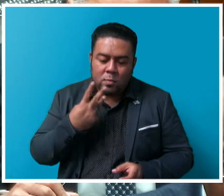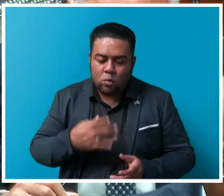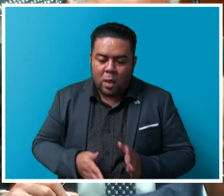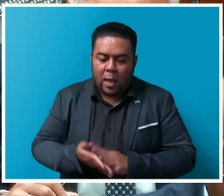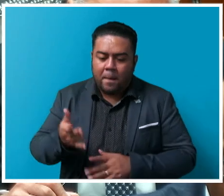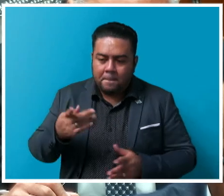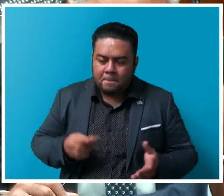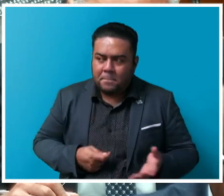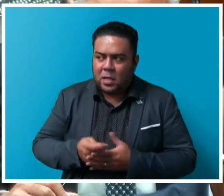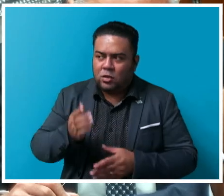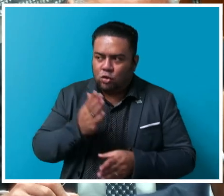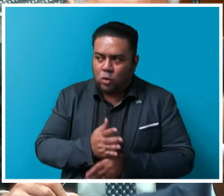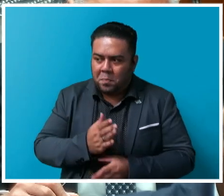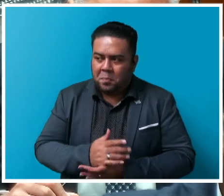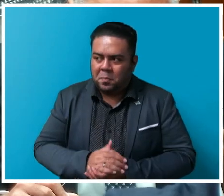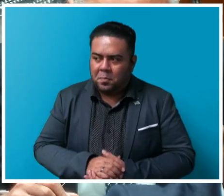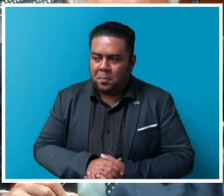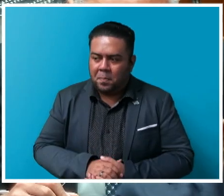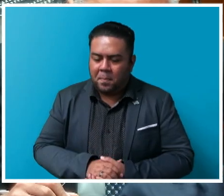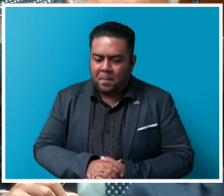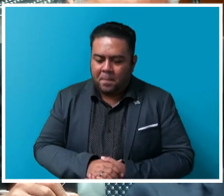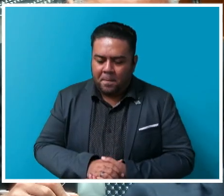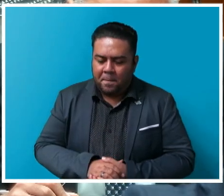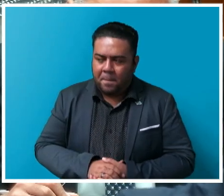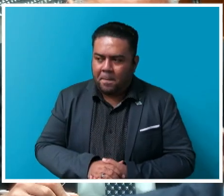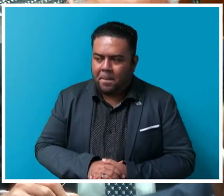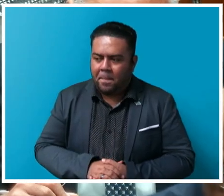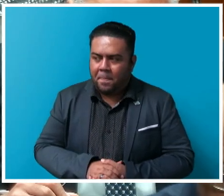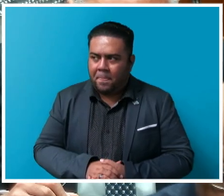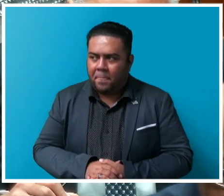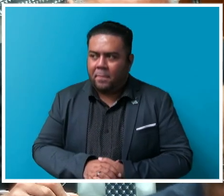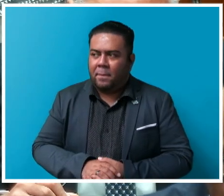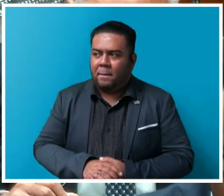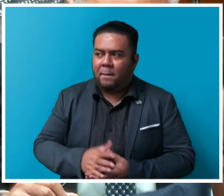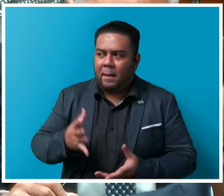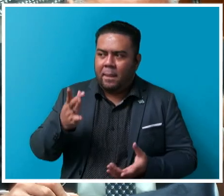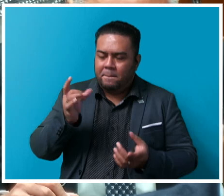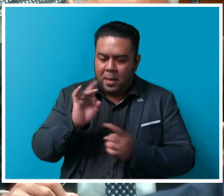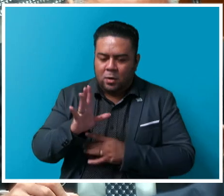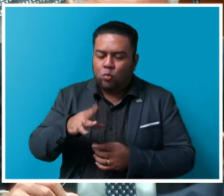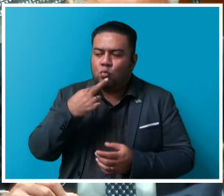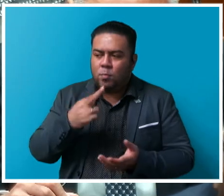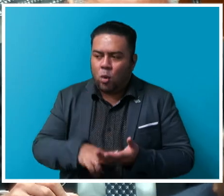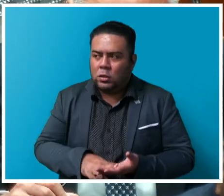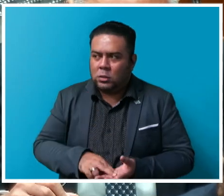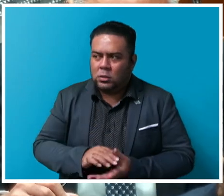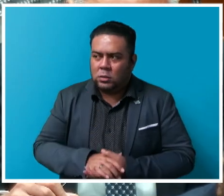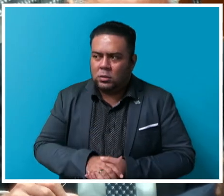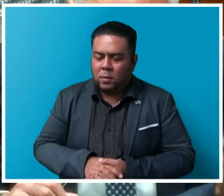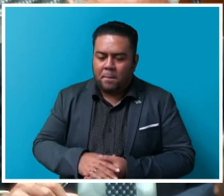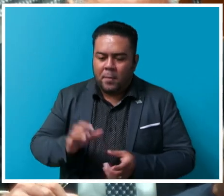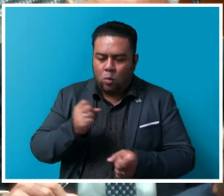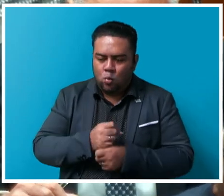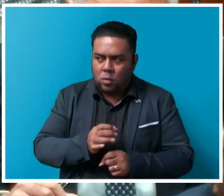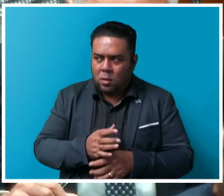jobs in the years to come. An independent report commissioned by Google states that the Google investment will